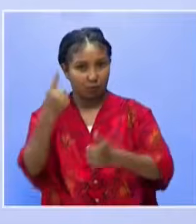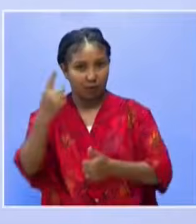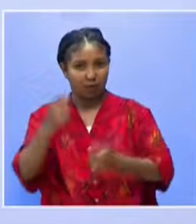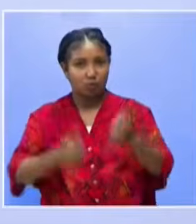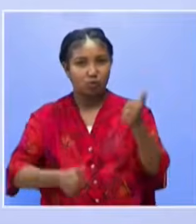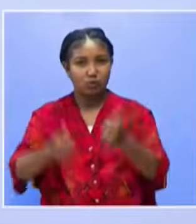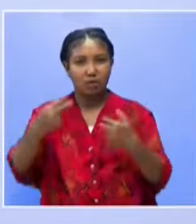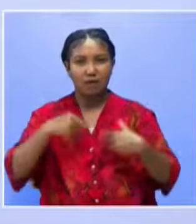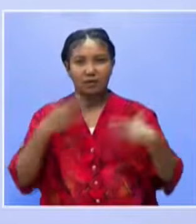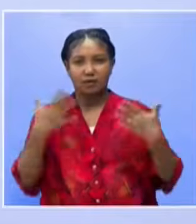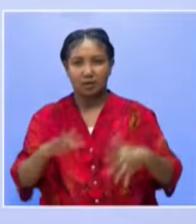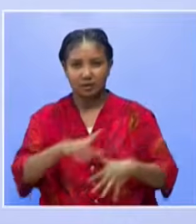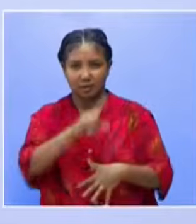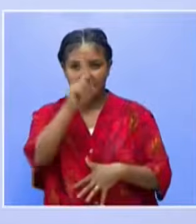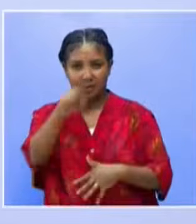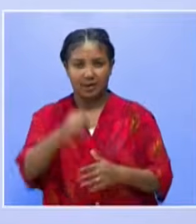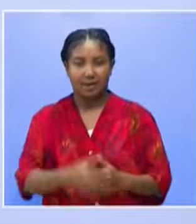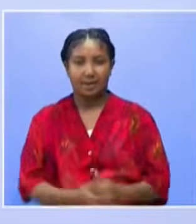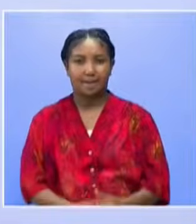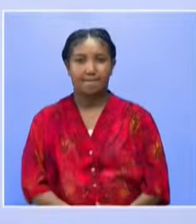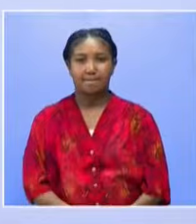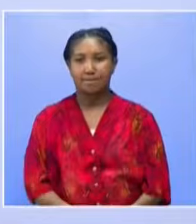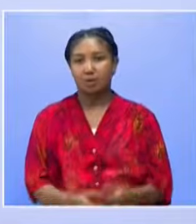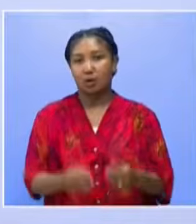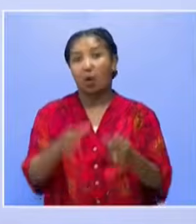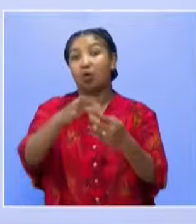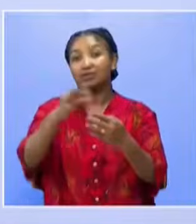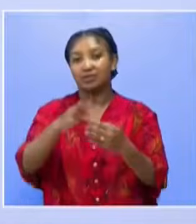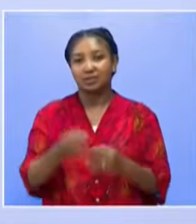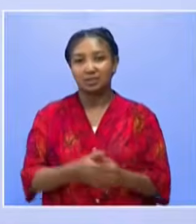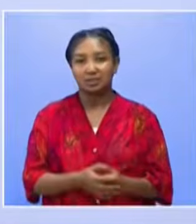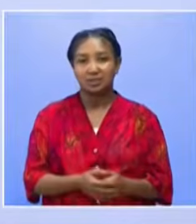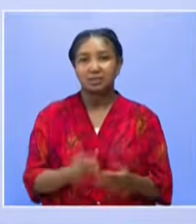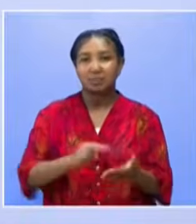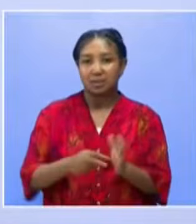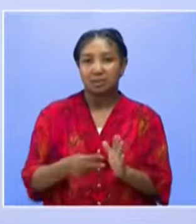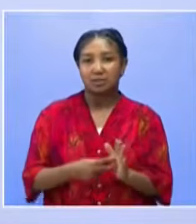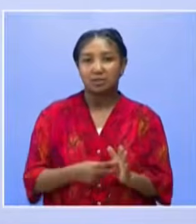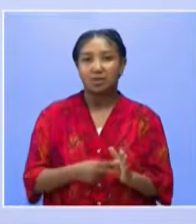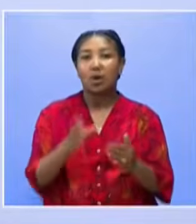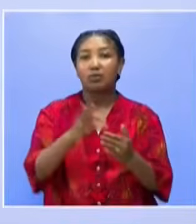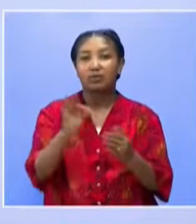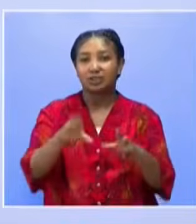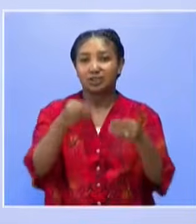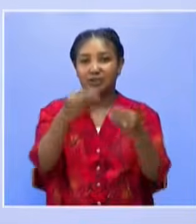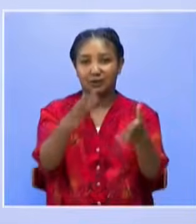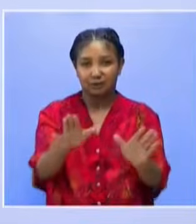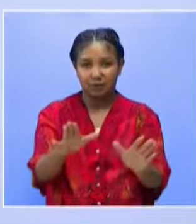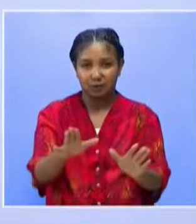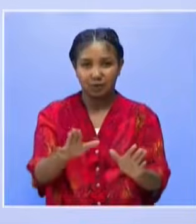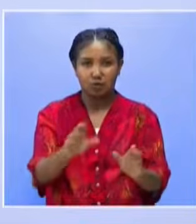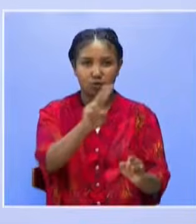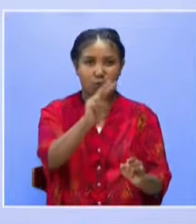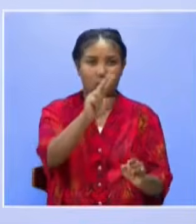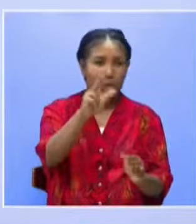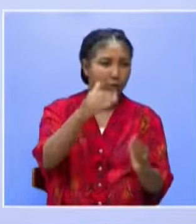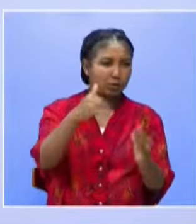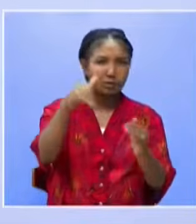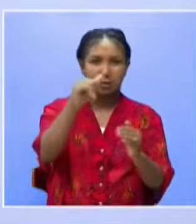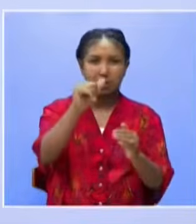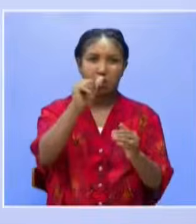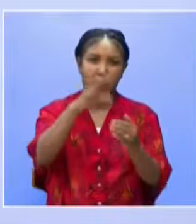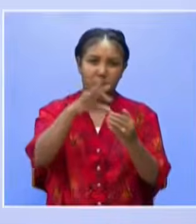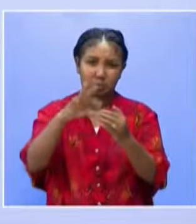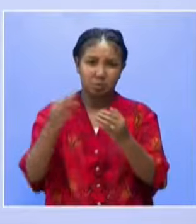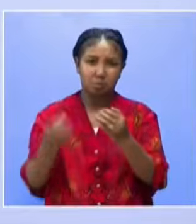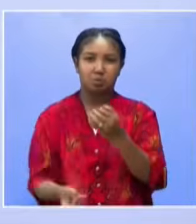Which one have you done? This is option, okay? This means the option is given just 2 or more. If 2 or more